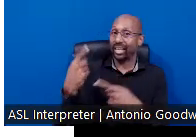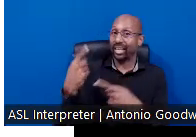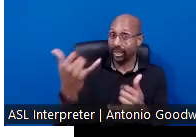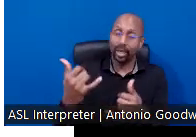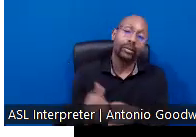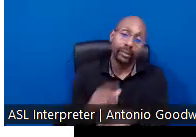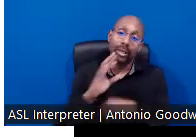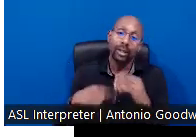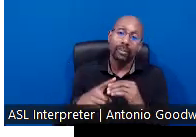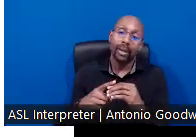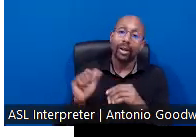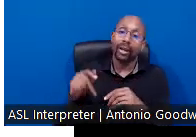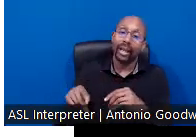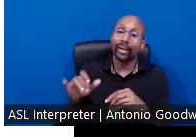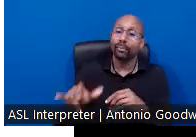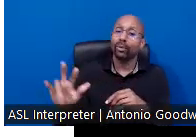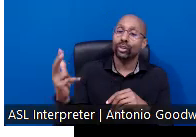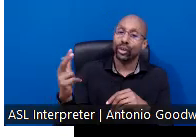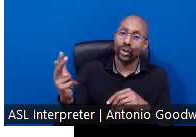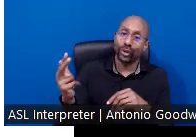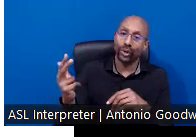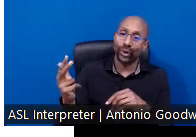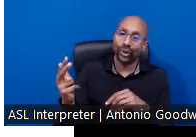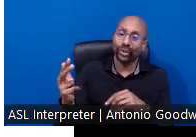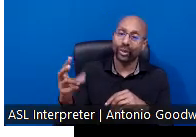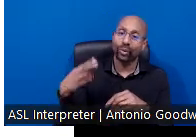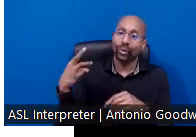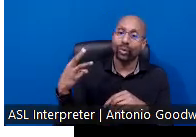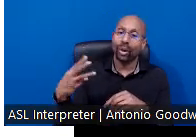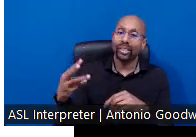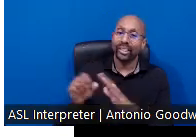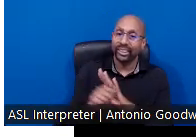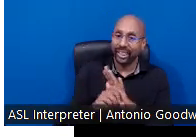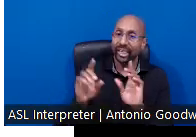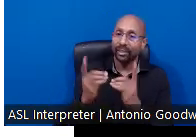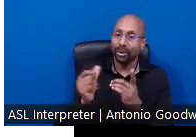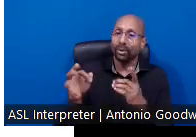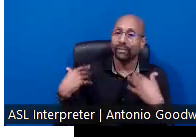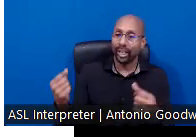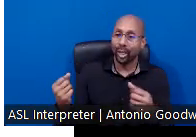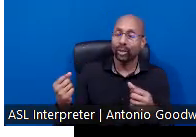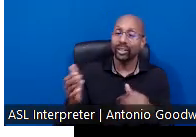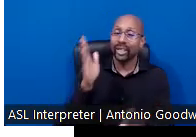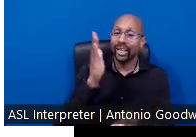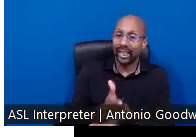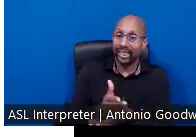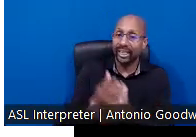on April 3rd, we ended the mask order here in Washington State.